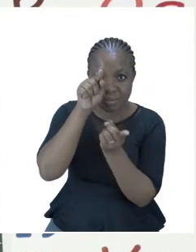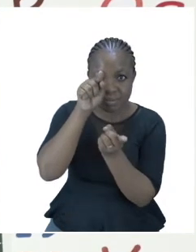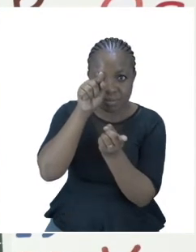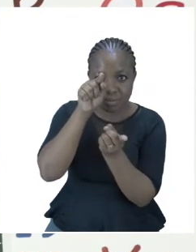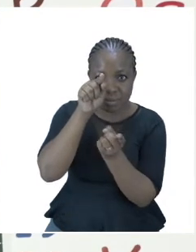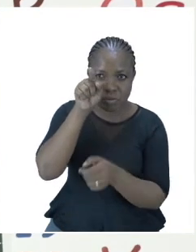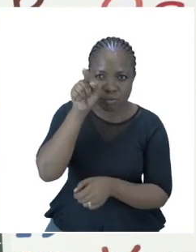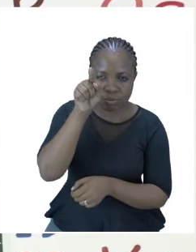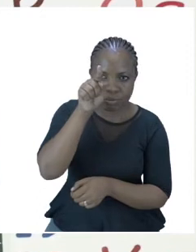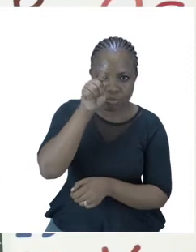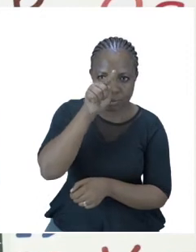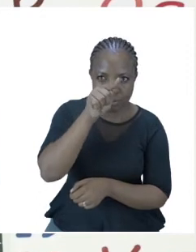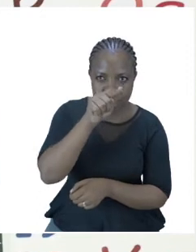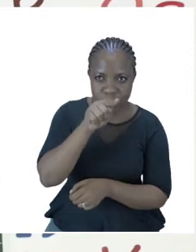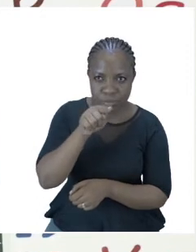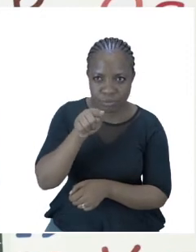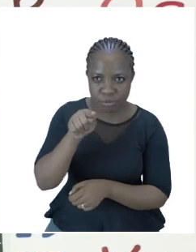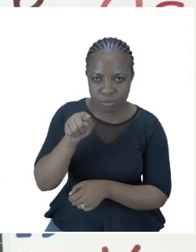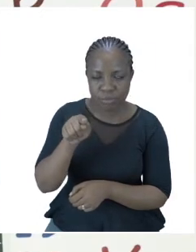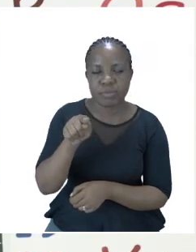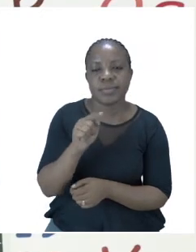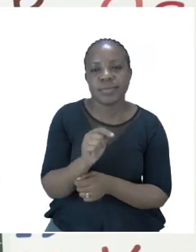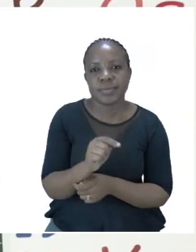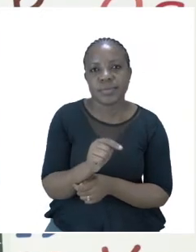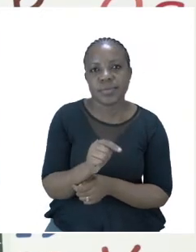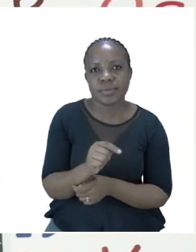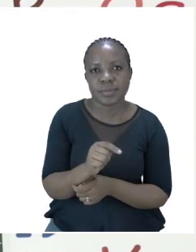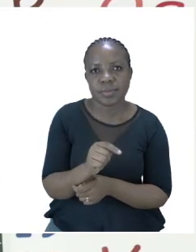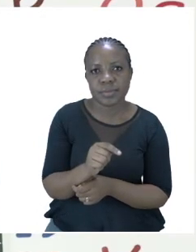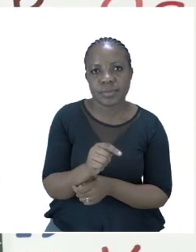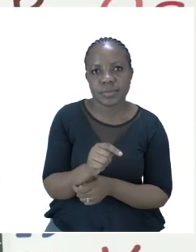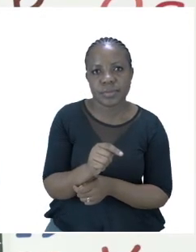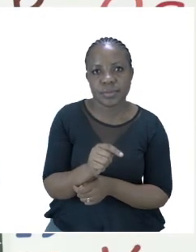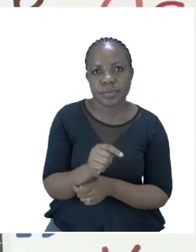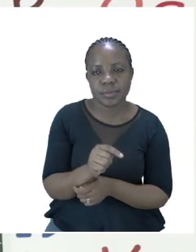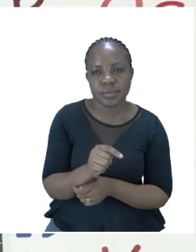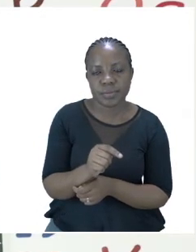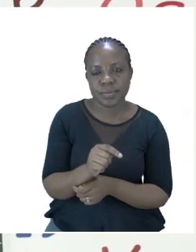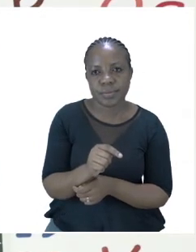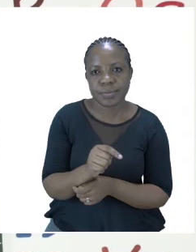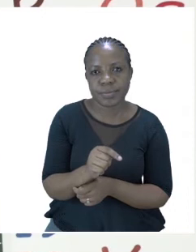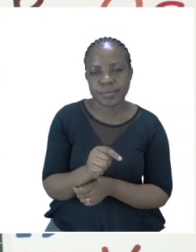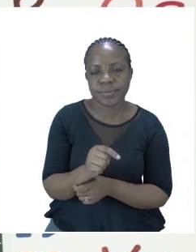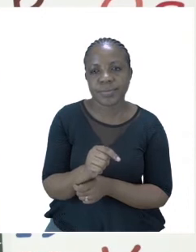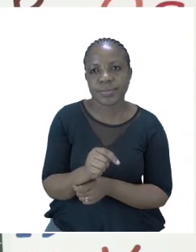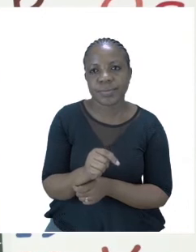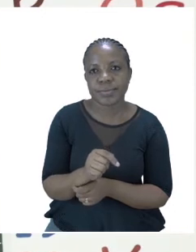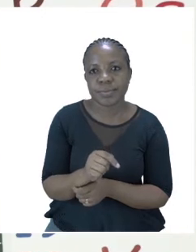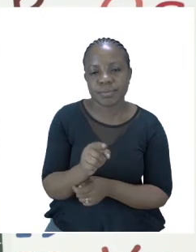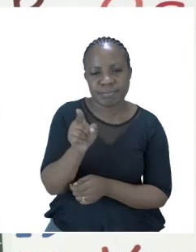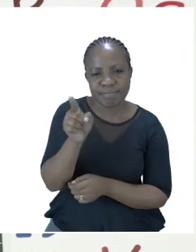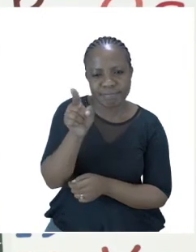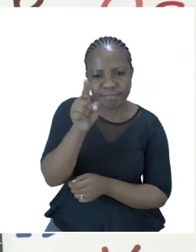be in the same place. Let me just fix this one. There we go. That's a proper